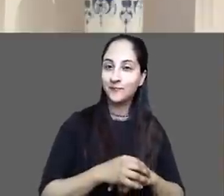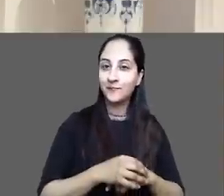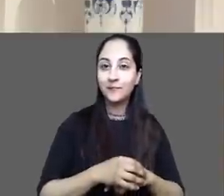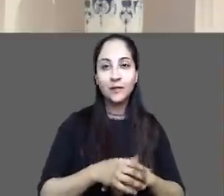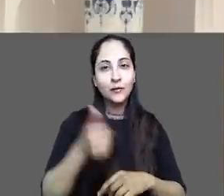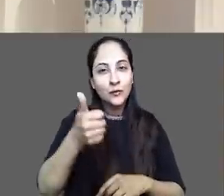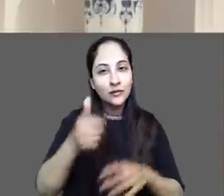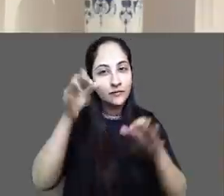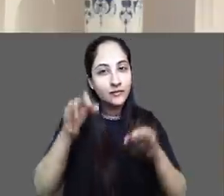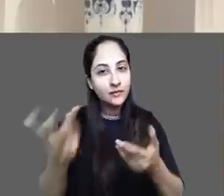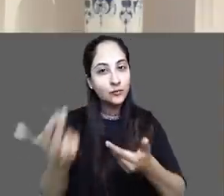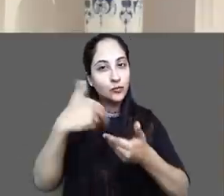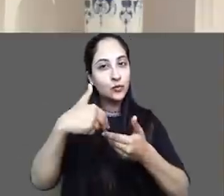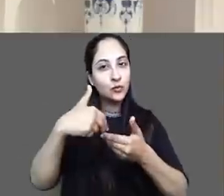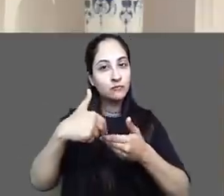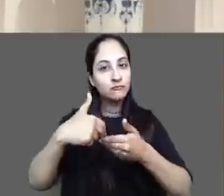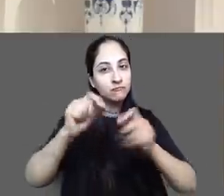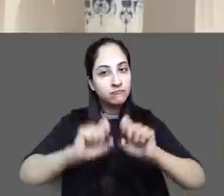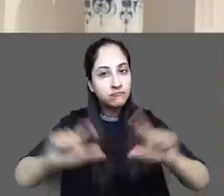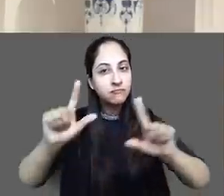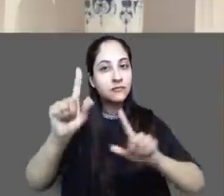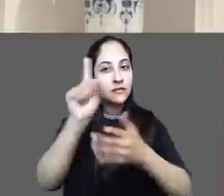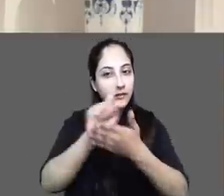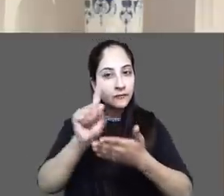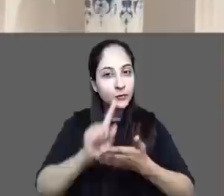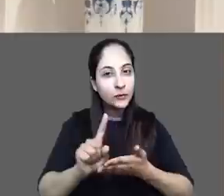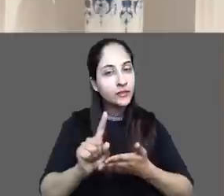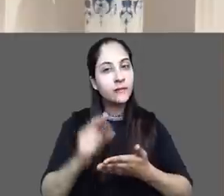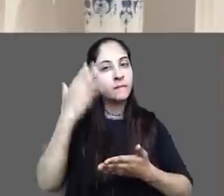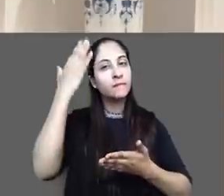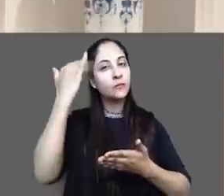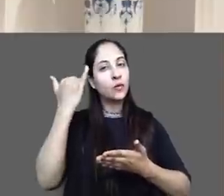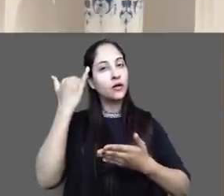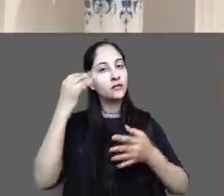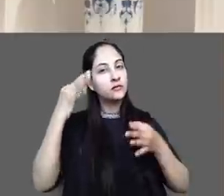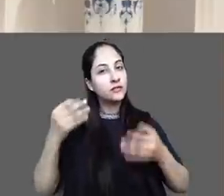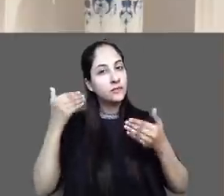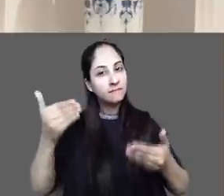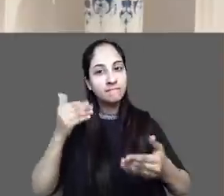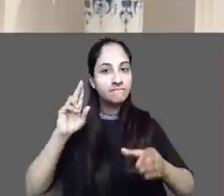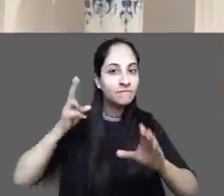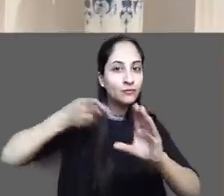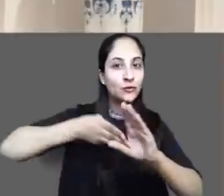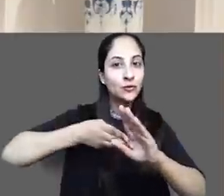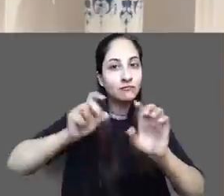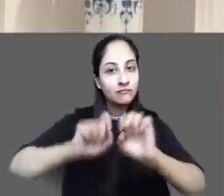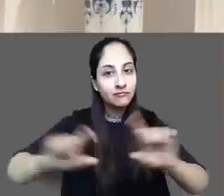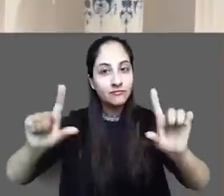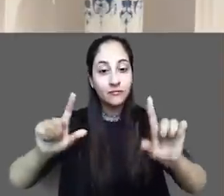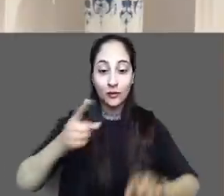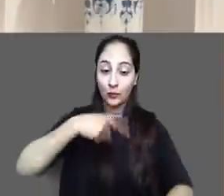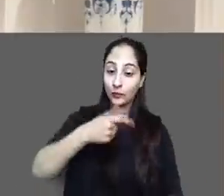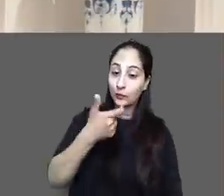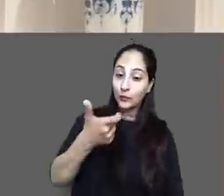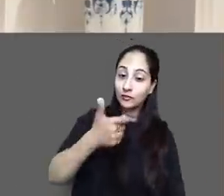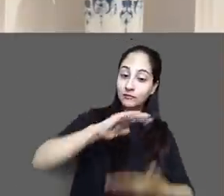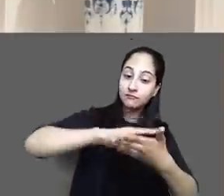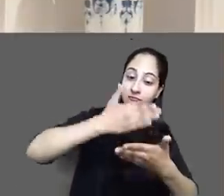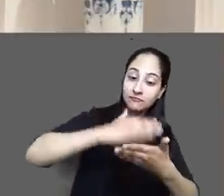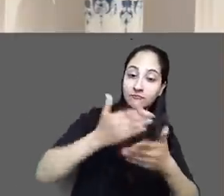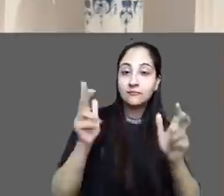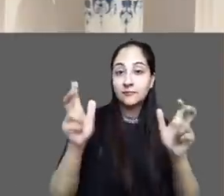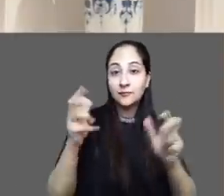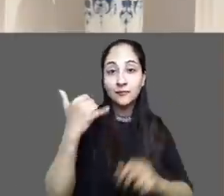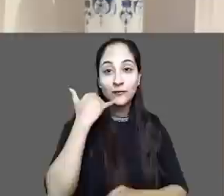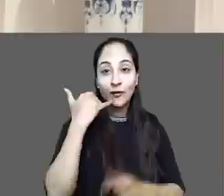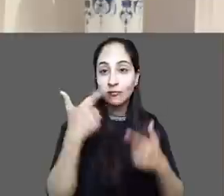institutions are here to support them. We wanted the Jamaat, first of all, to be connected. And you know, the reason